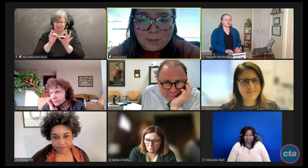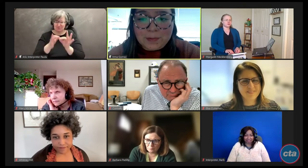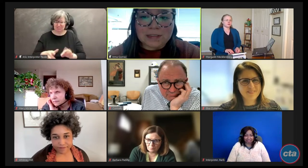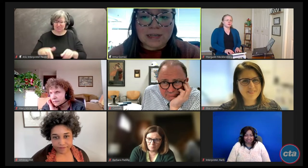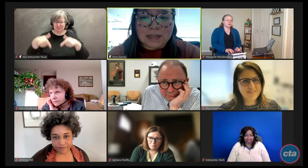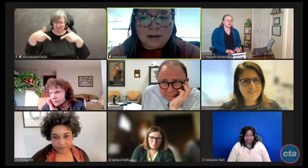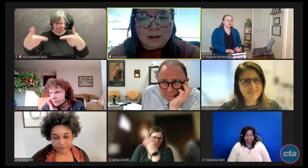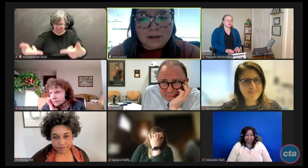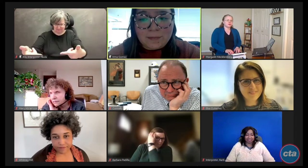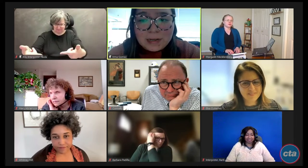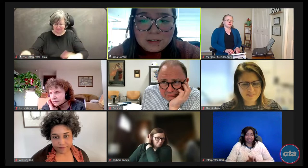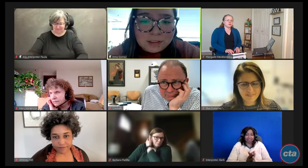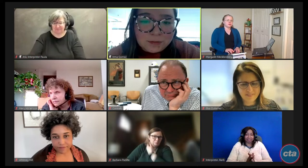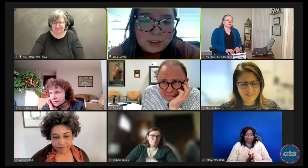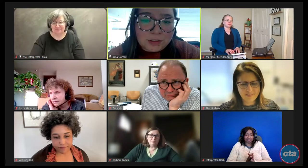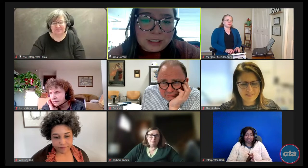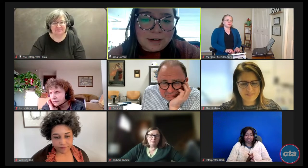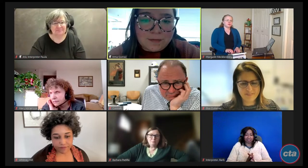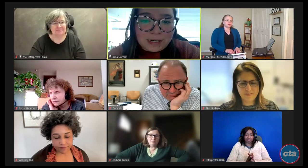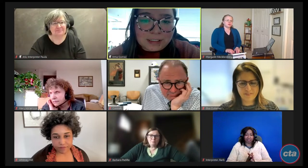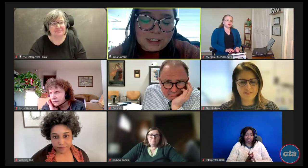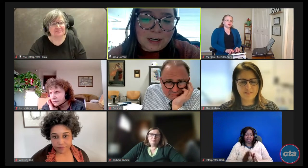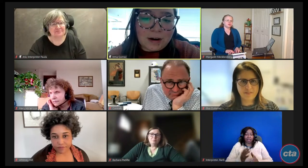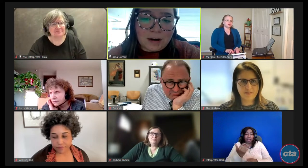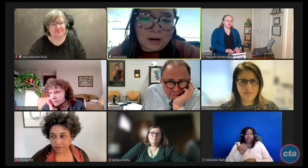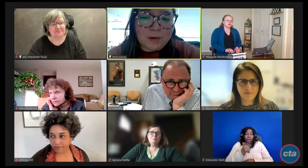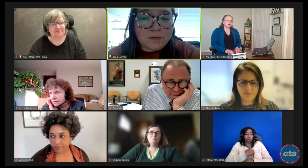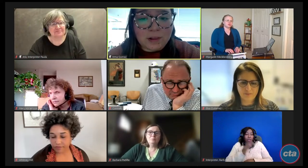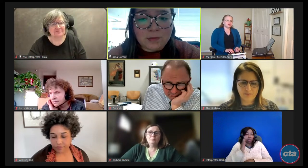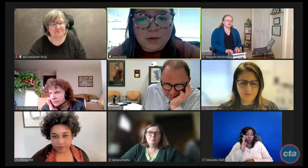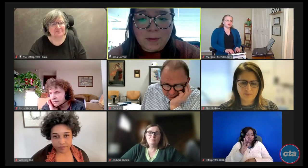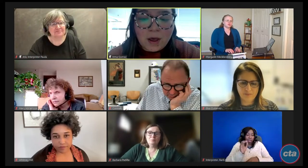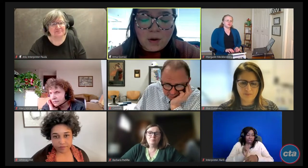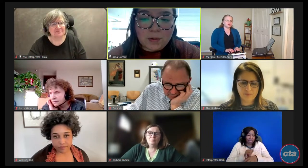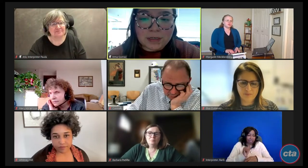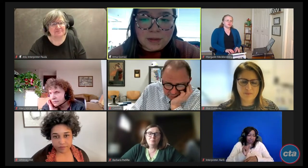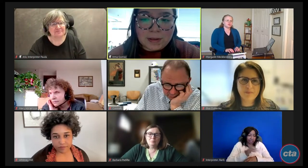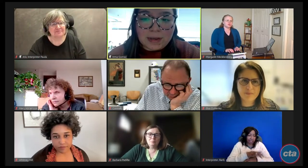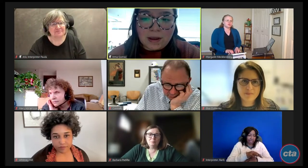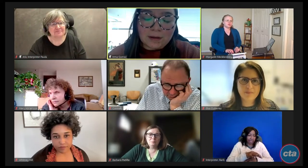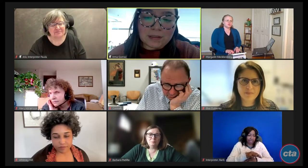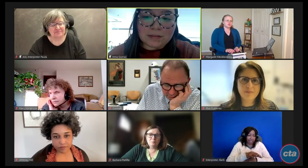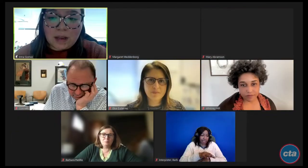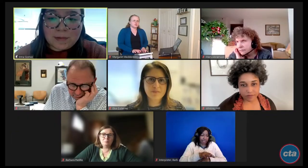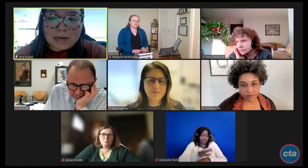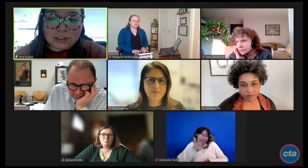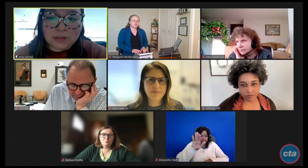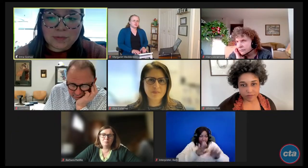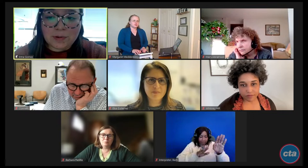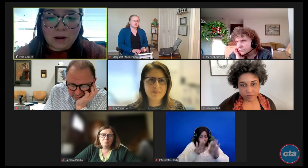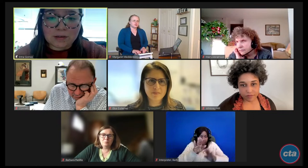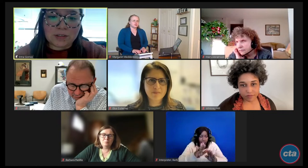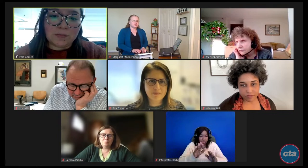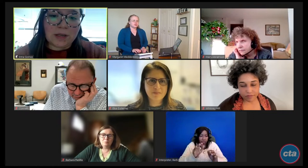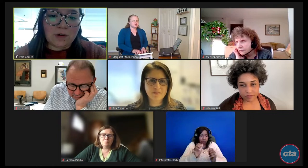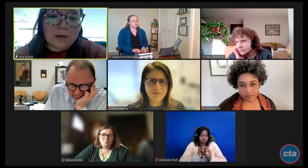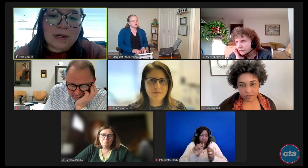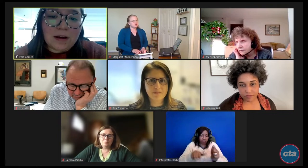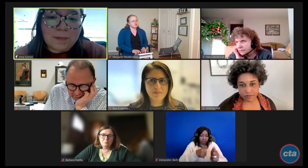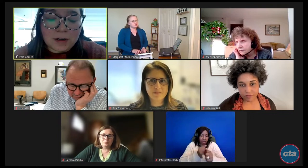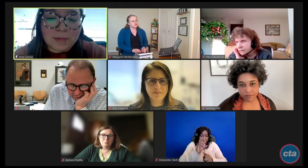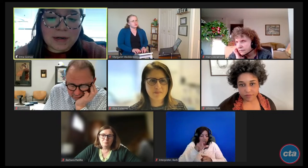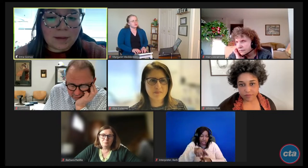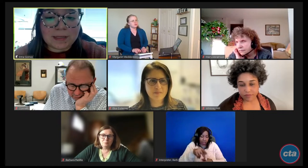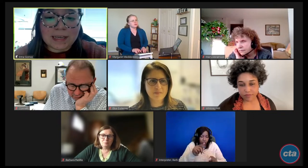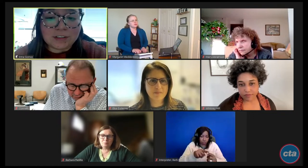And we will be sending our nominations for new chair and vice chair. We'll follow up with the committee about these nominations. We will also be